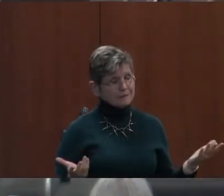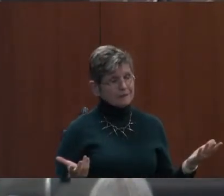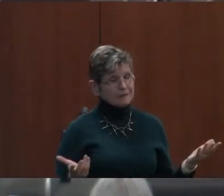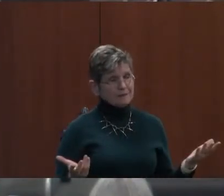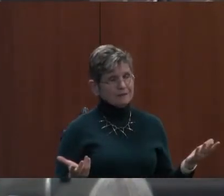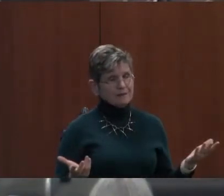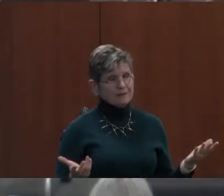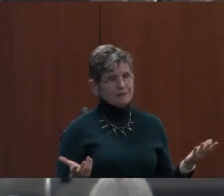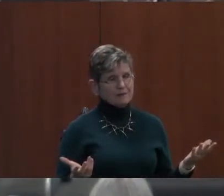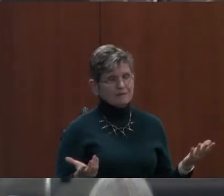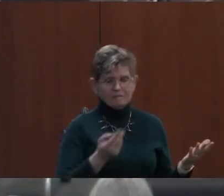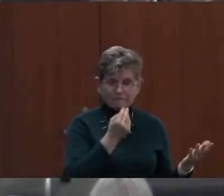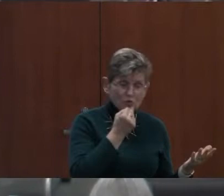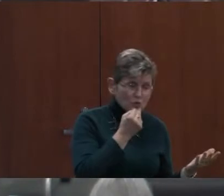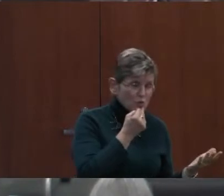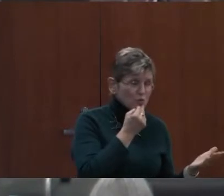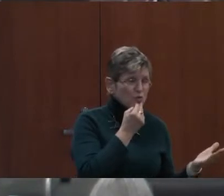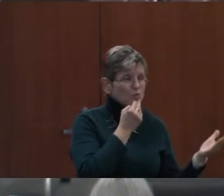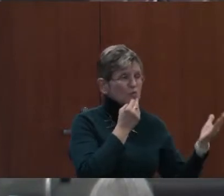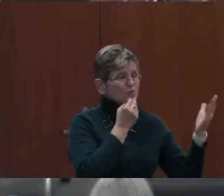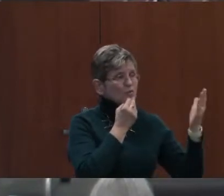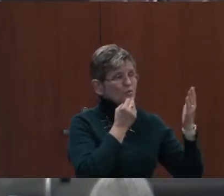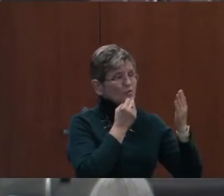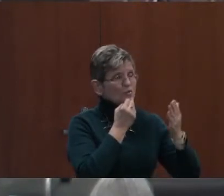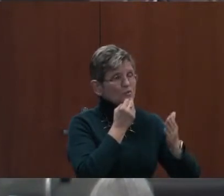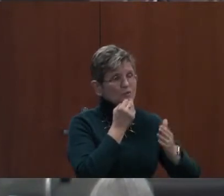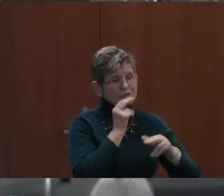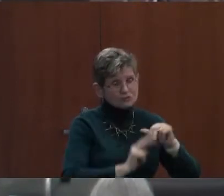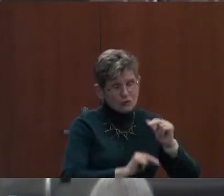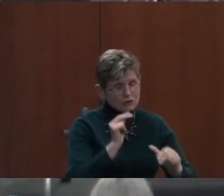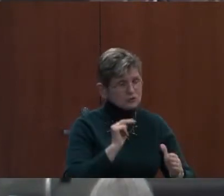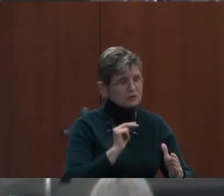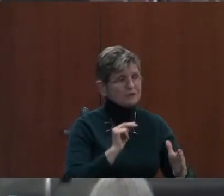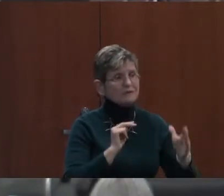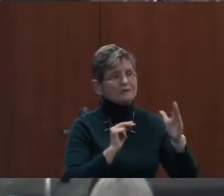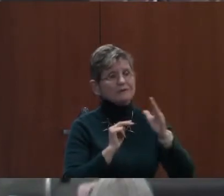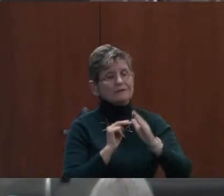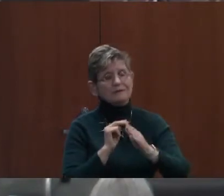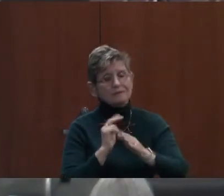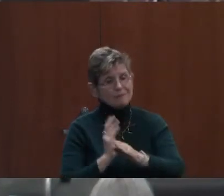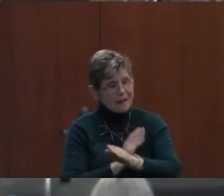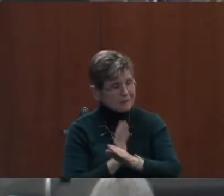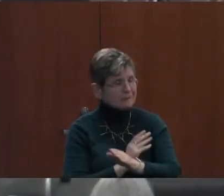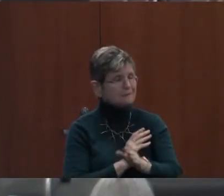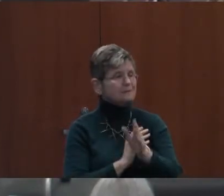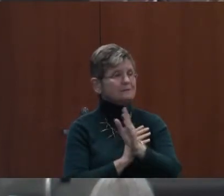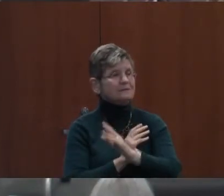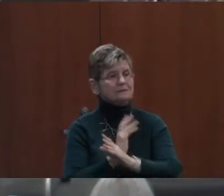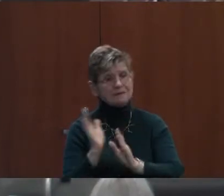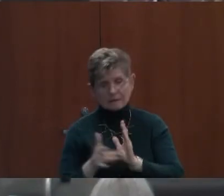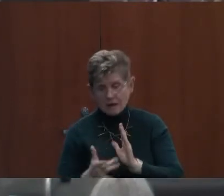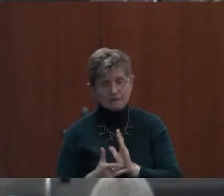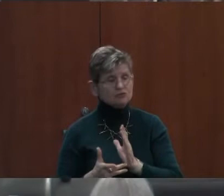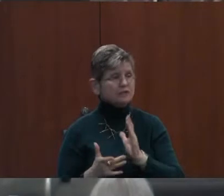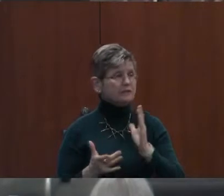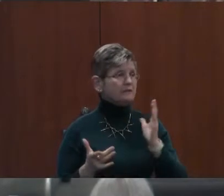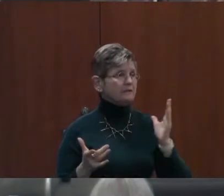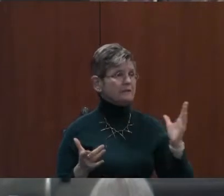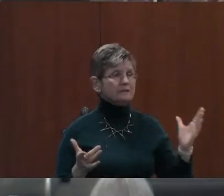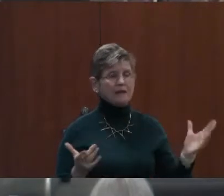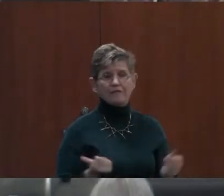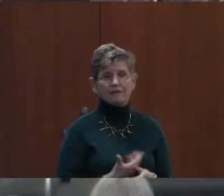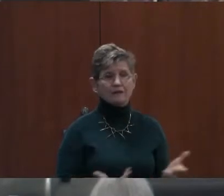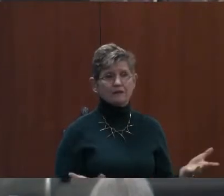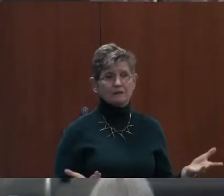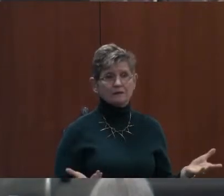From all the things from food to construction to maintenance to technology. So